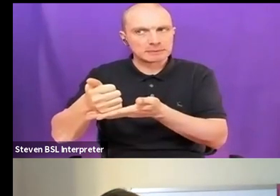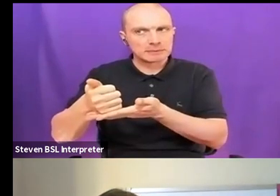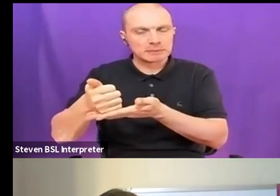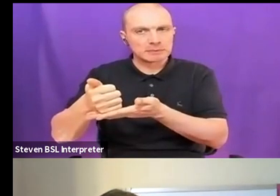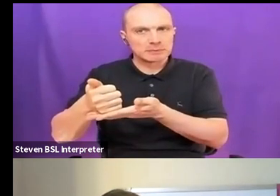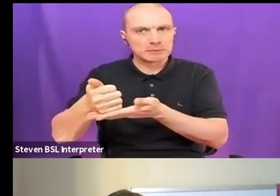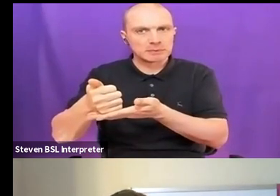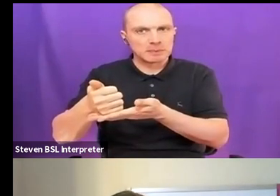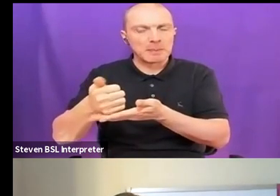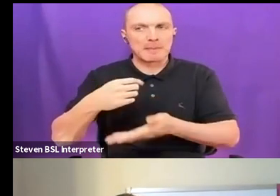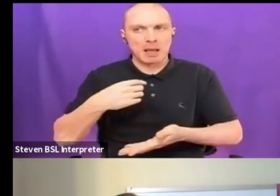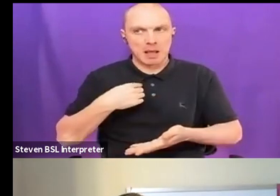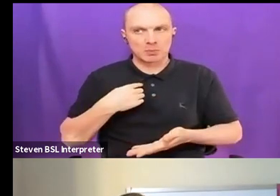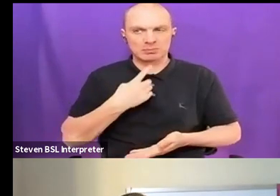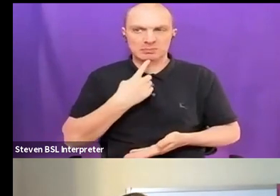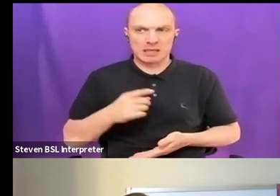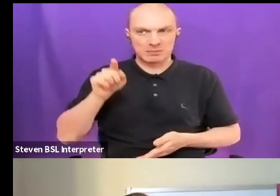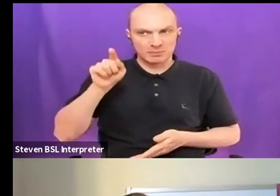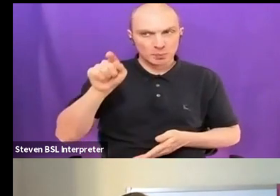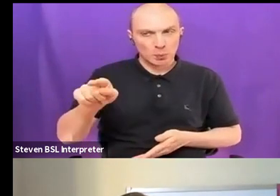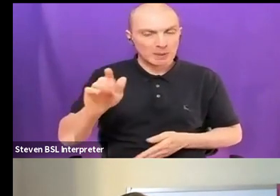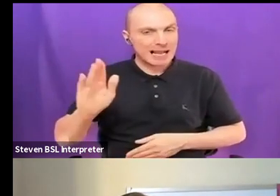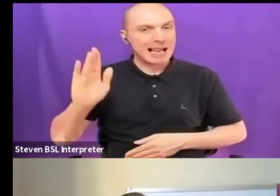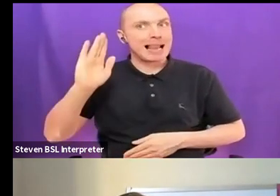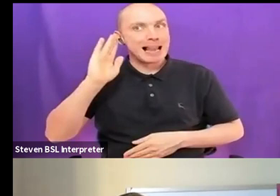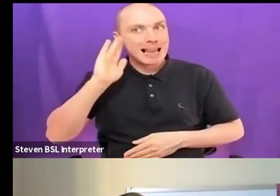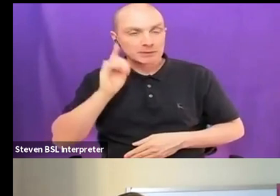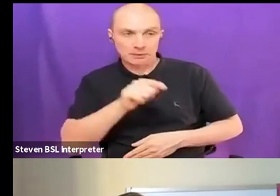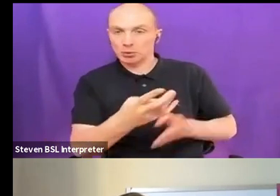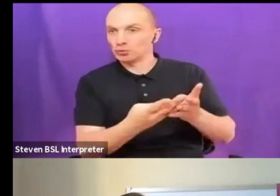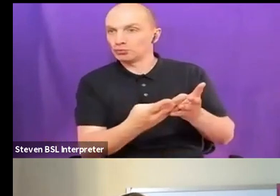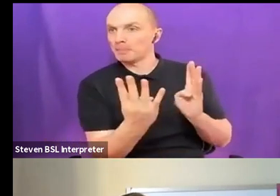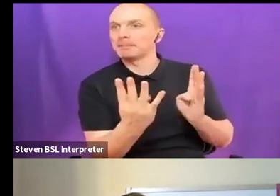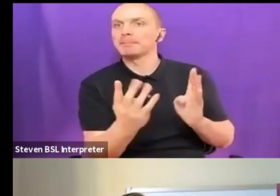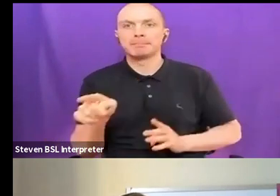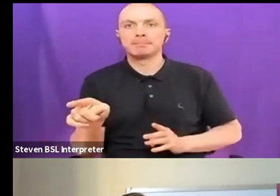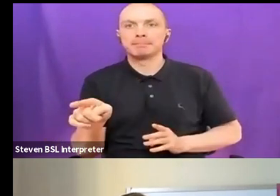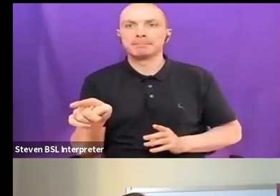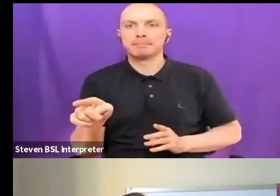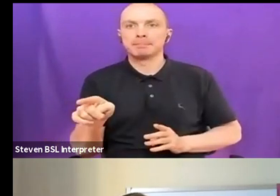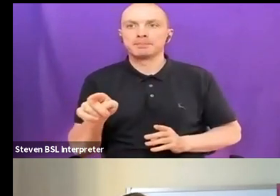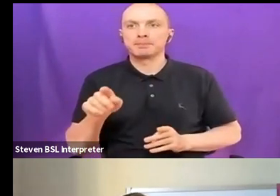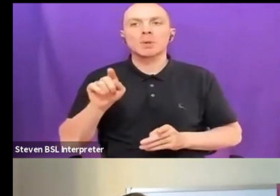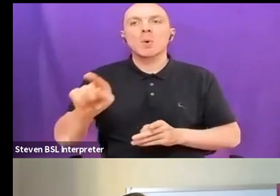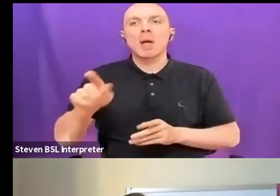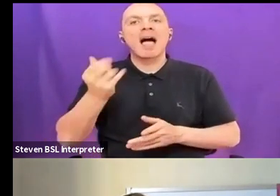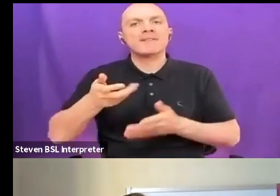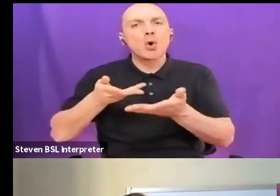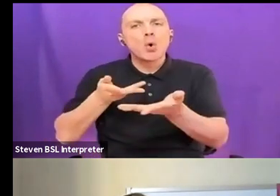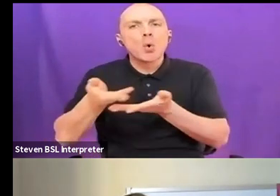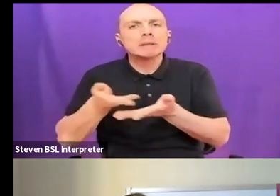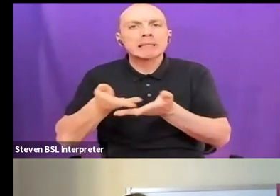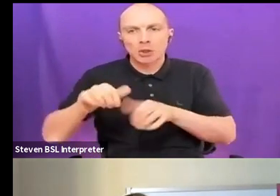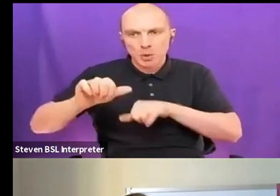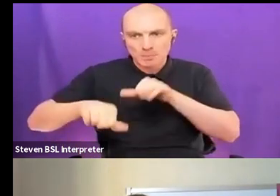listen to primarily the groups, because sometimes when the consultation process, maybe before a planning application goes in,